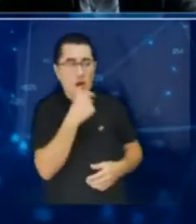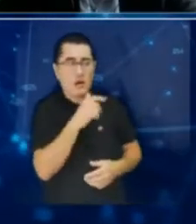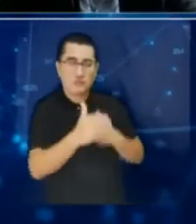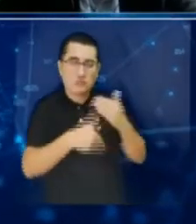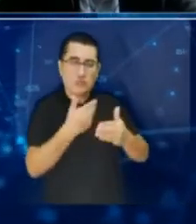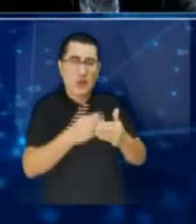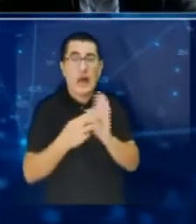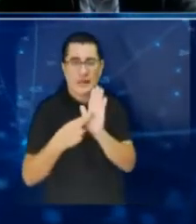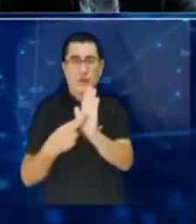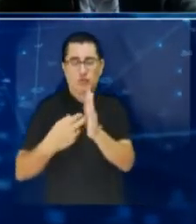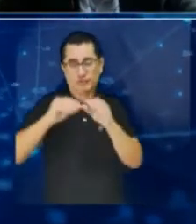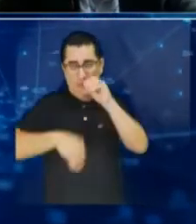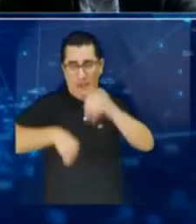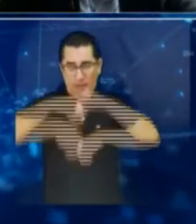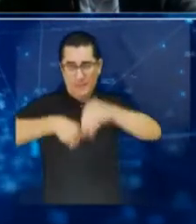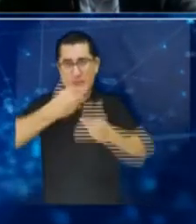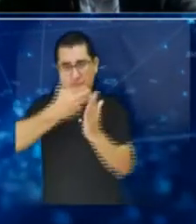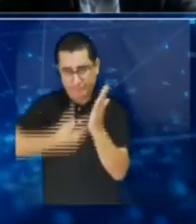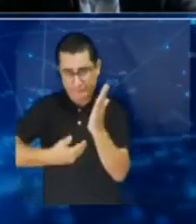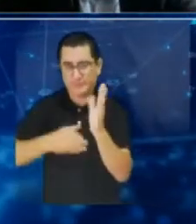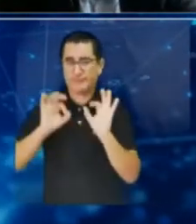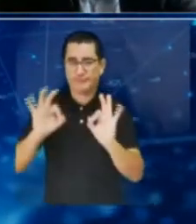to move forward in the resolution.